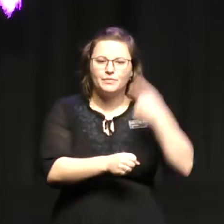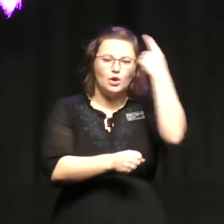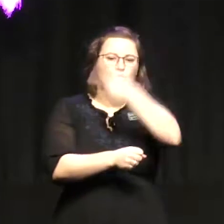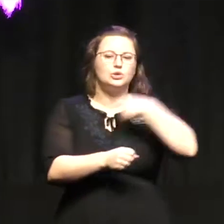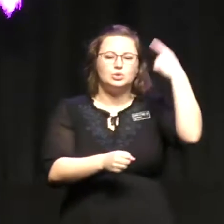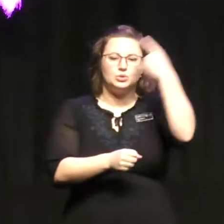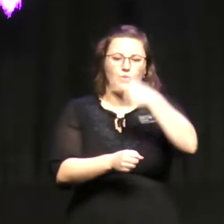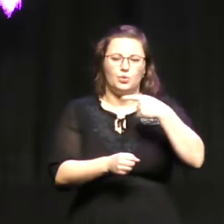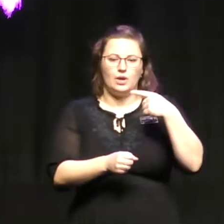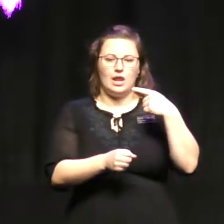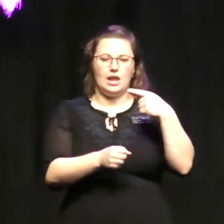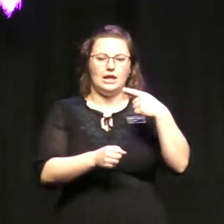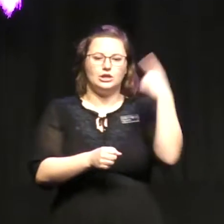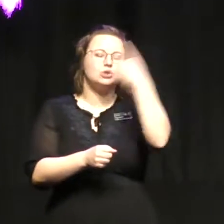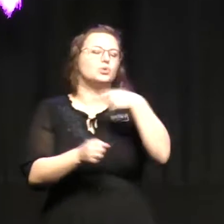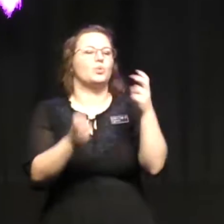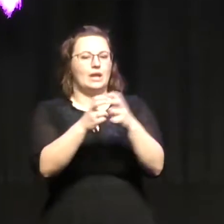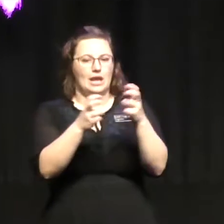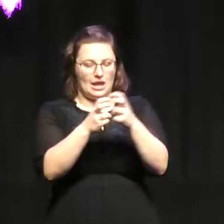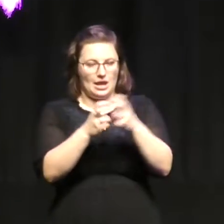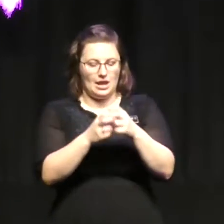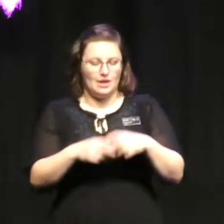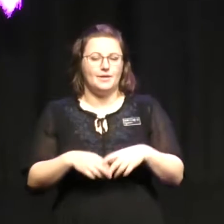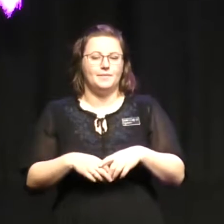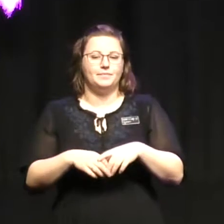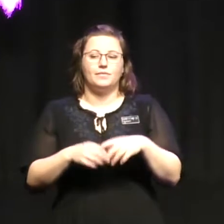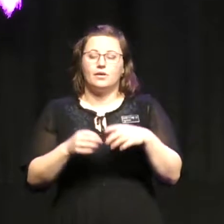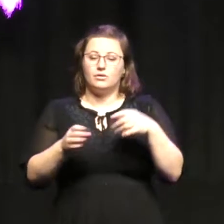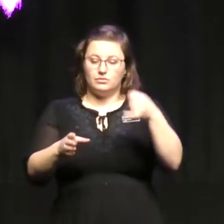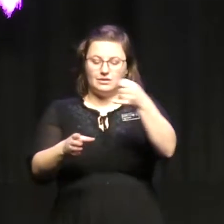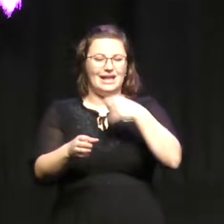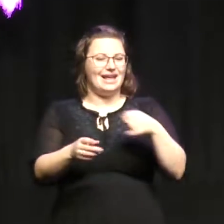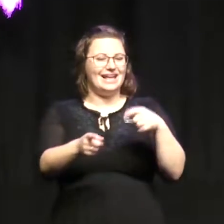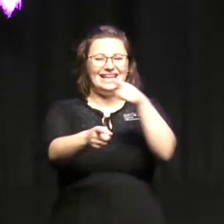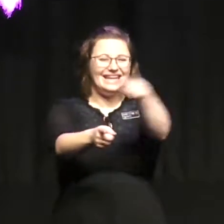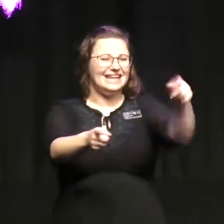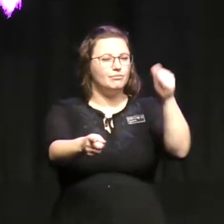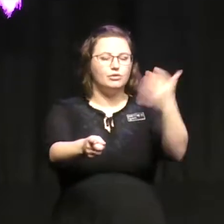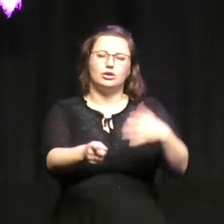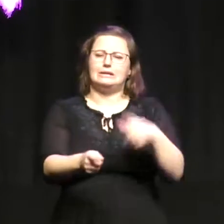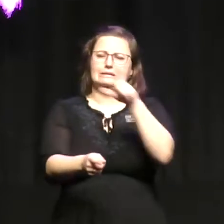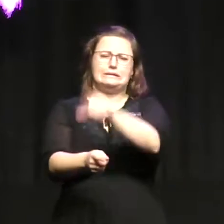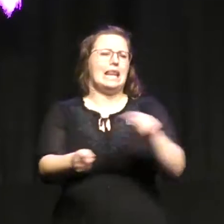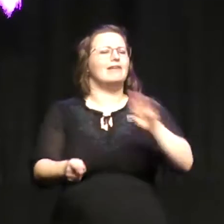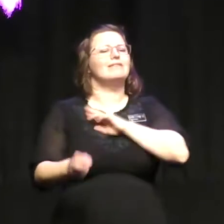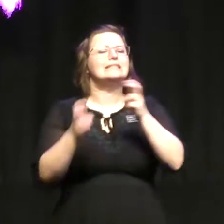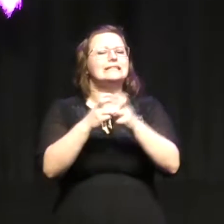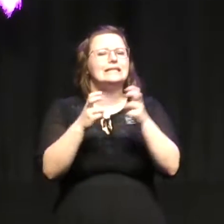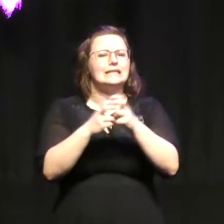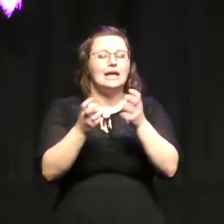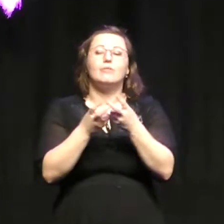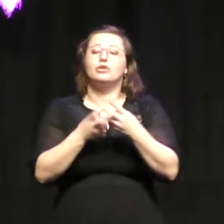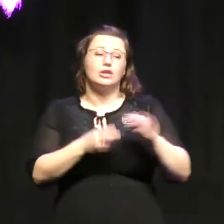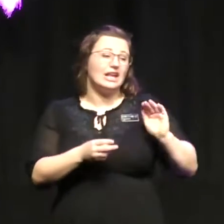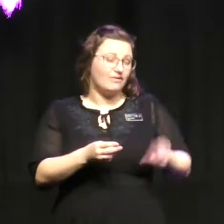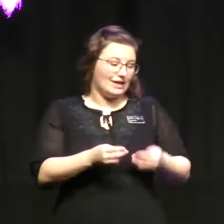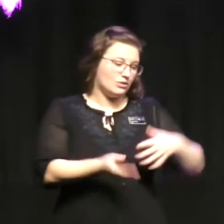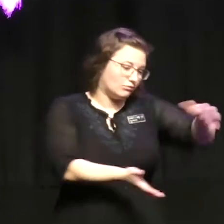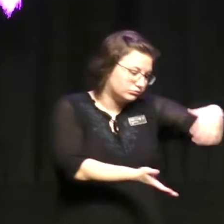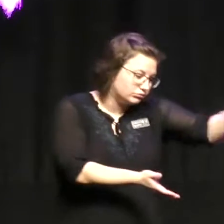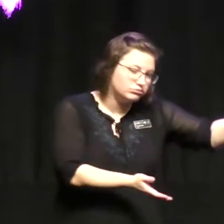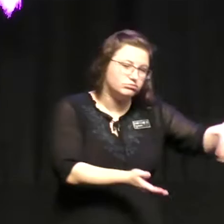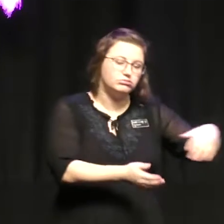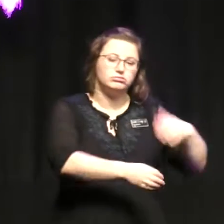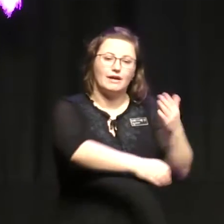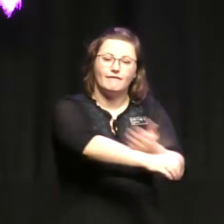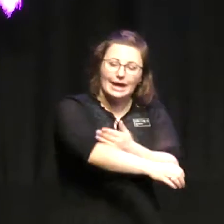her hometown of Kupwara rarely have electricity, and the women collect firewood for